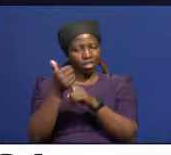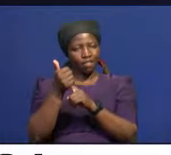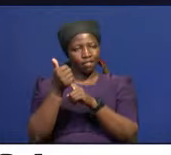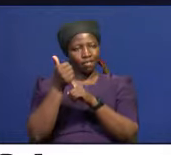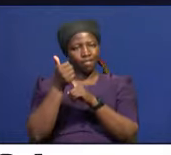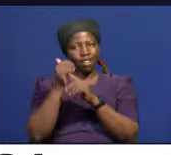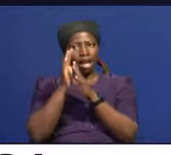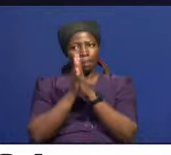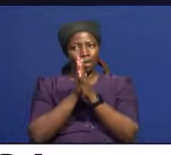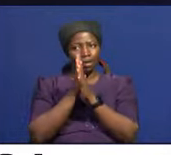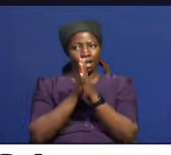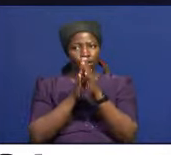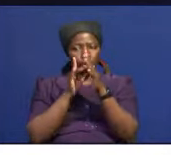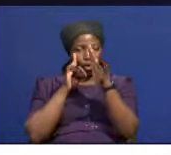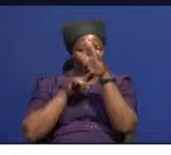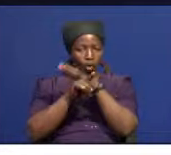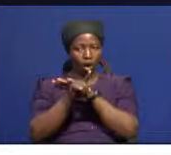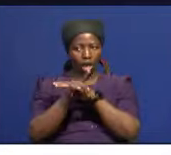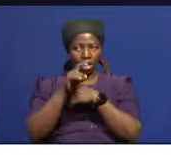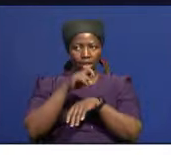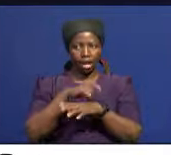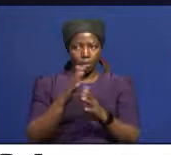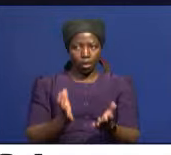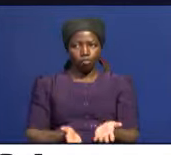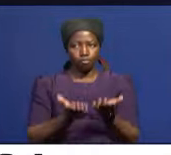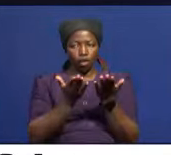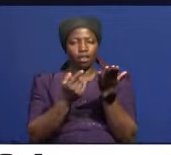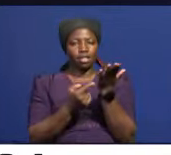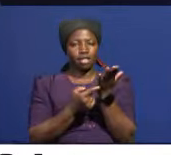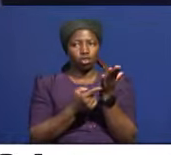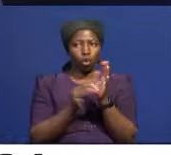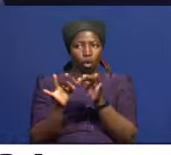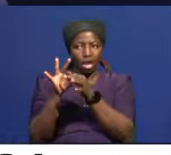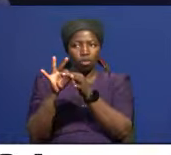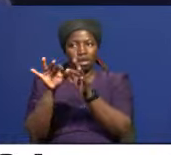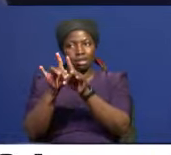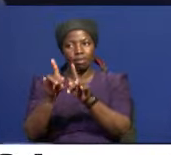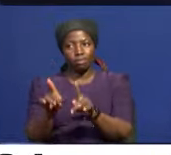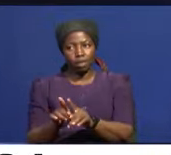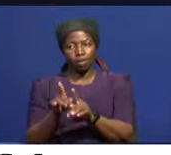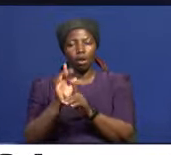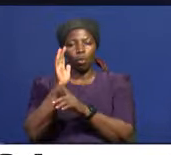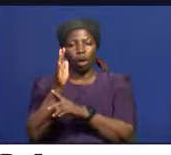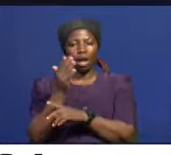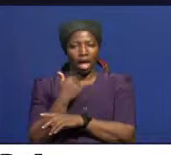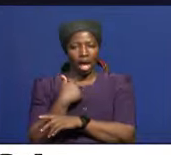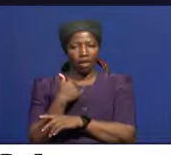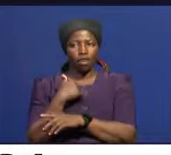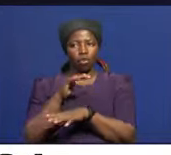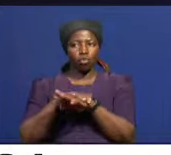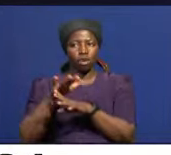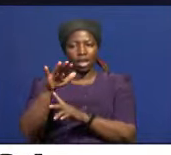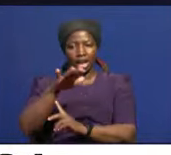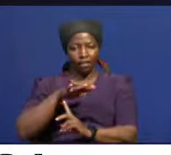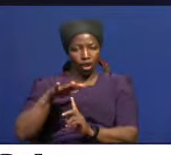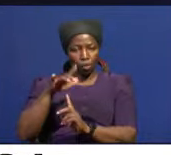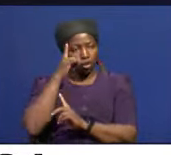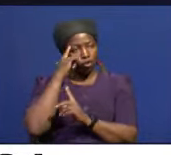we enhance our digital connectivity infrastructure, we are deliberate about fostering a robust environment for